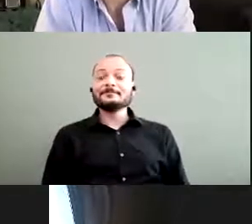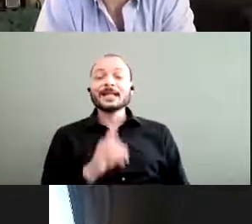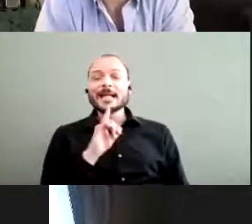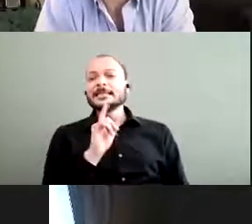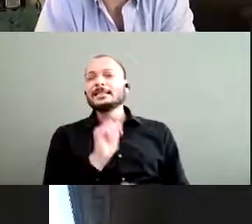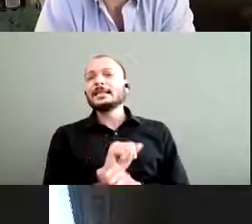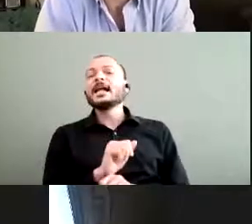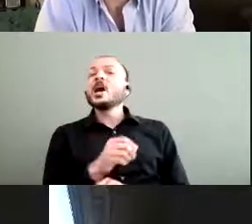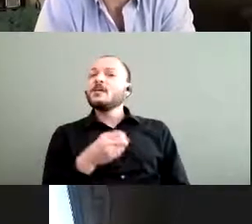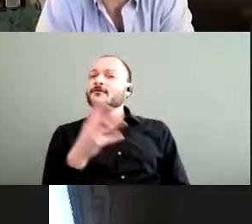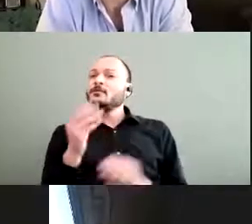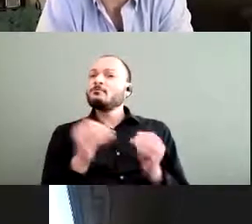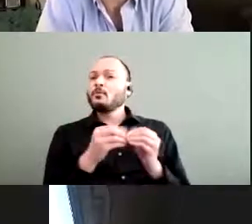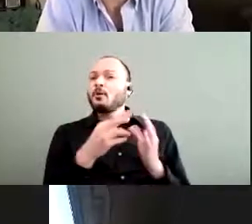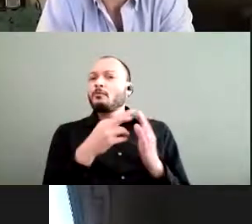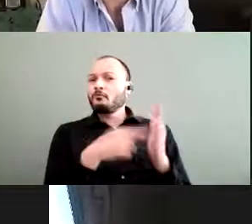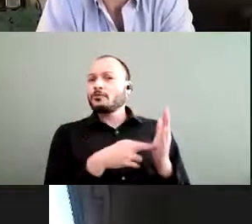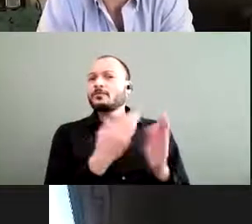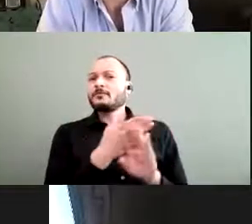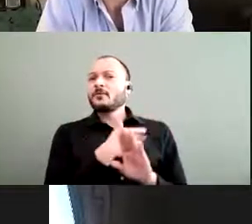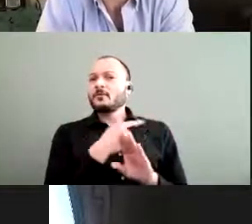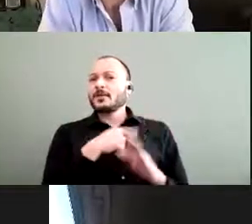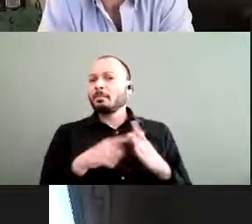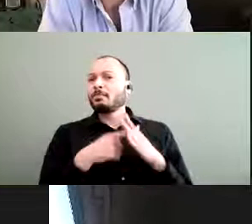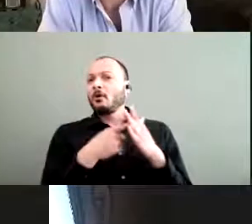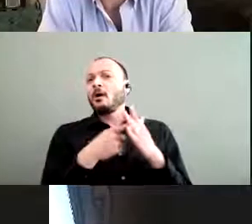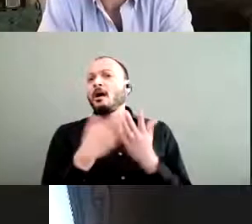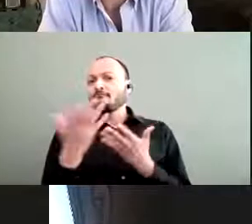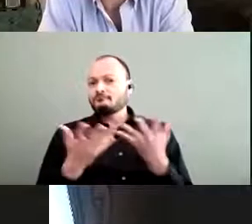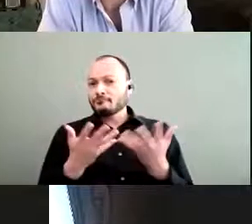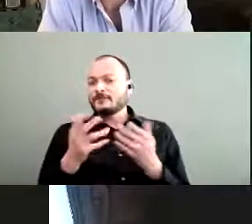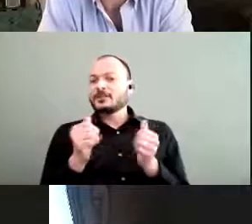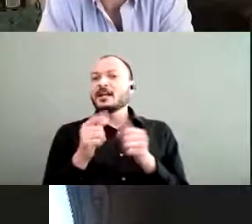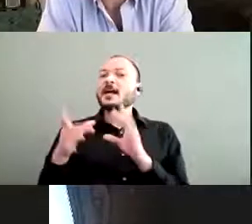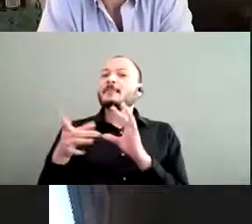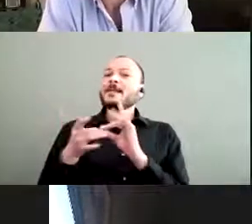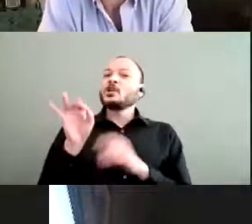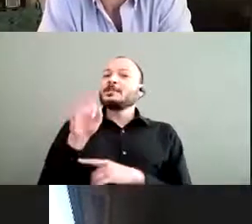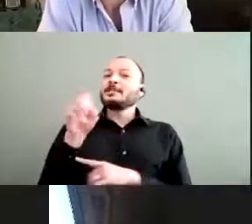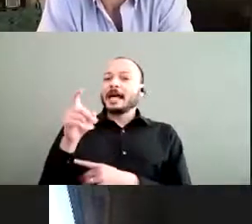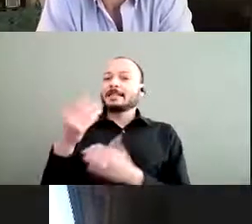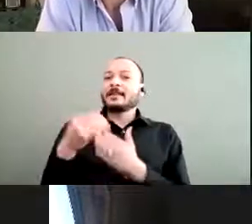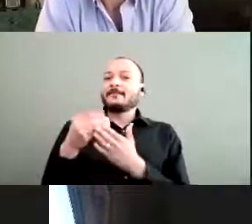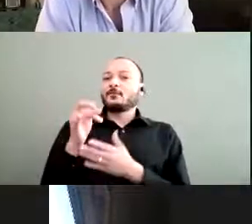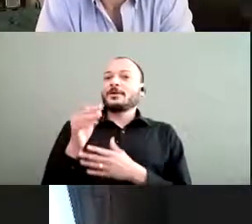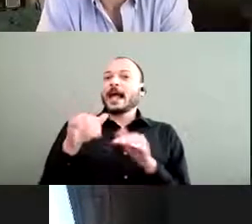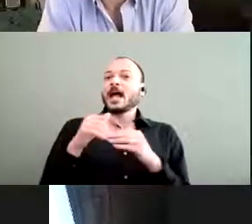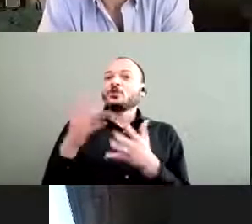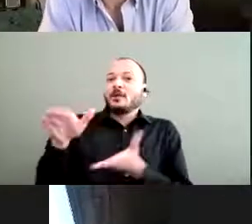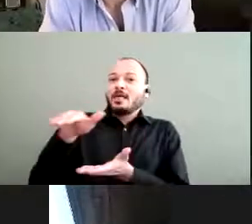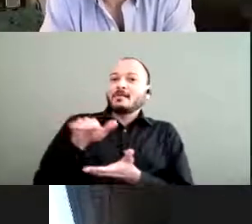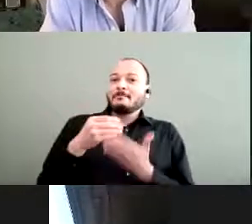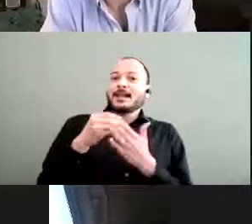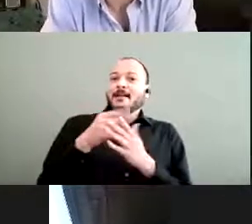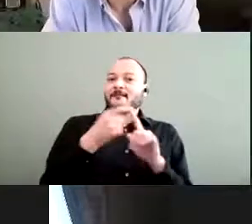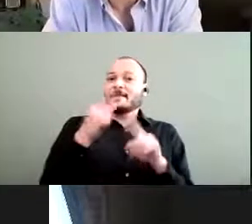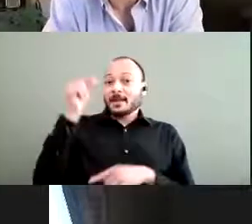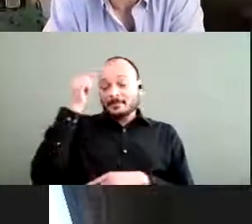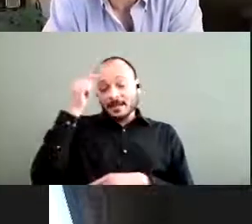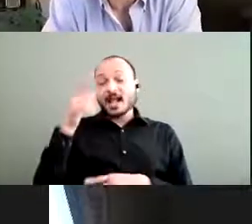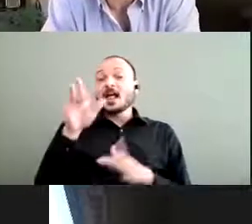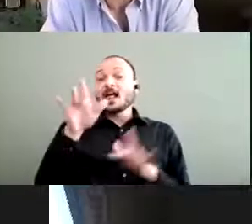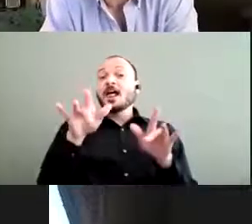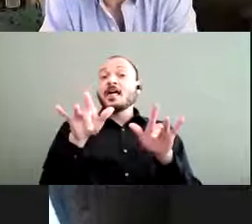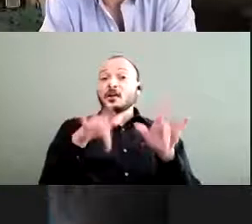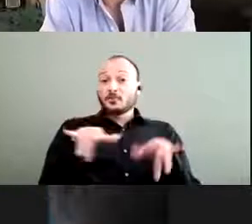more housekeeping things before we jump into the conversation about tax refunds and how you can get some money from the government. The conversation is being recorded and